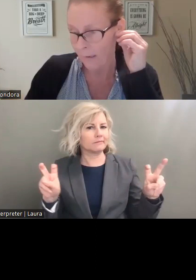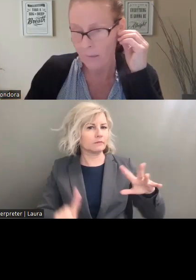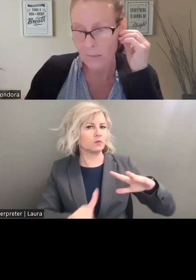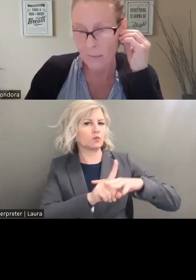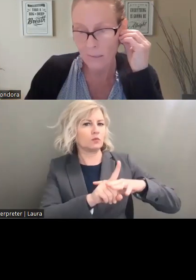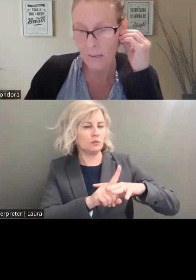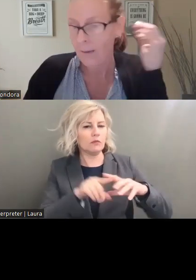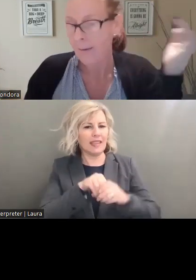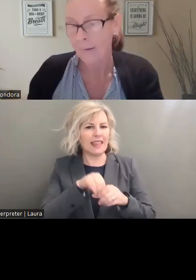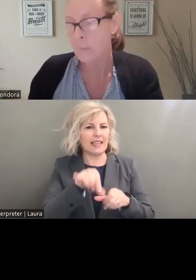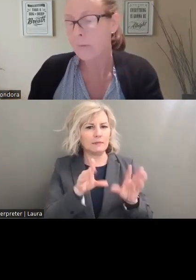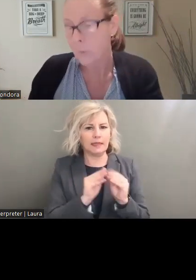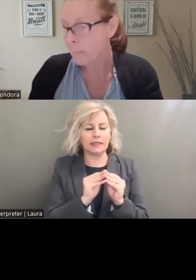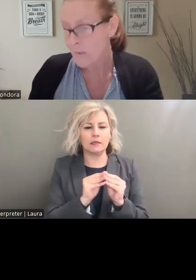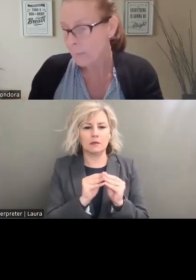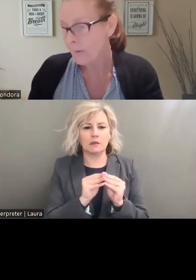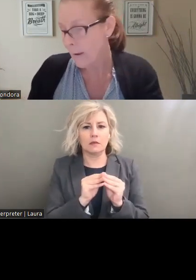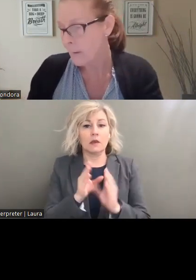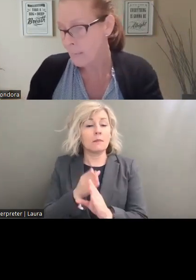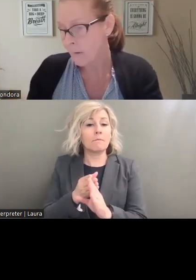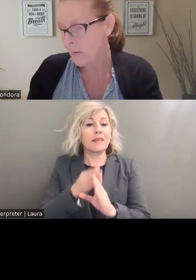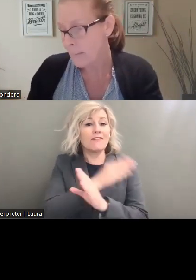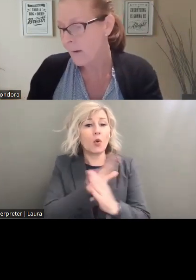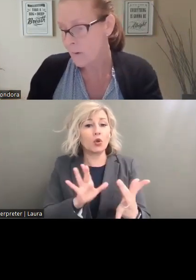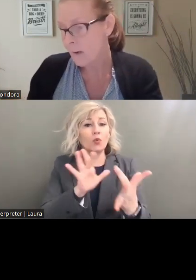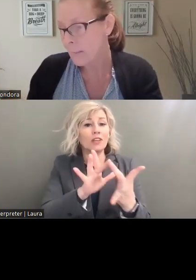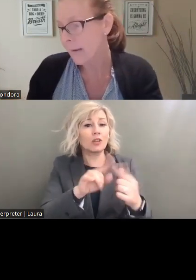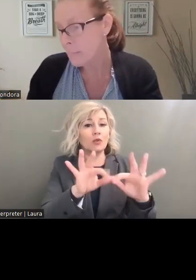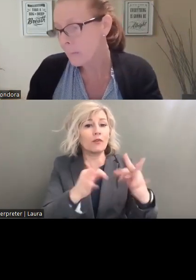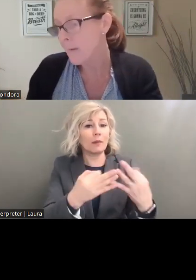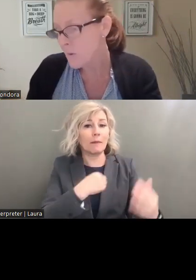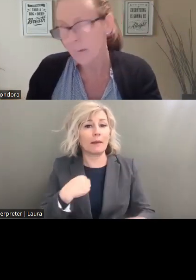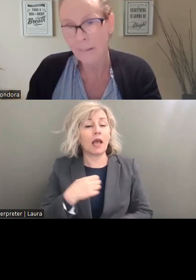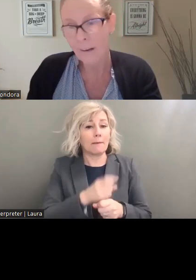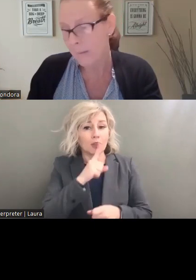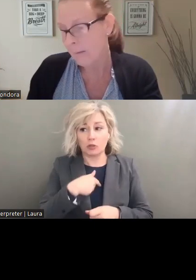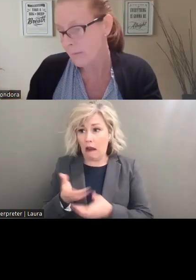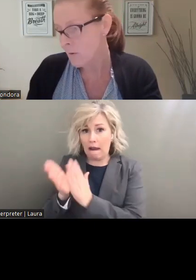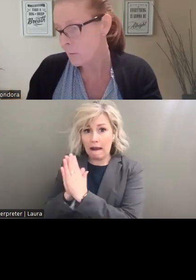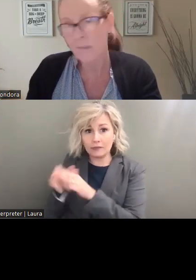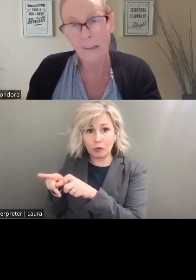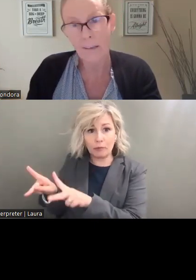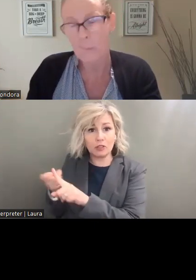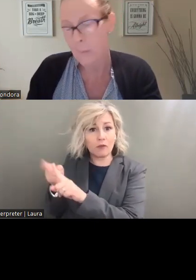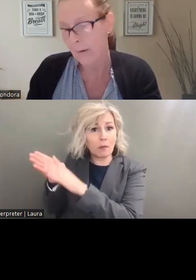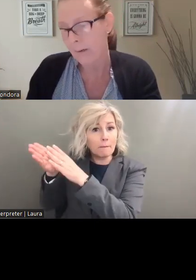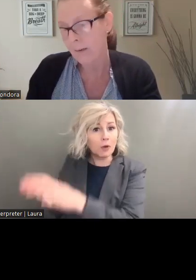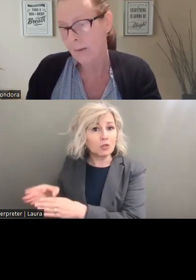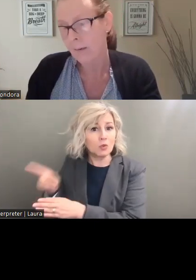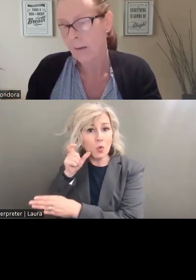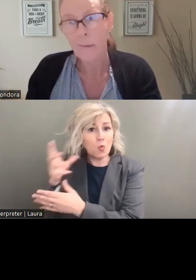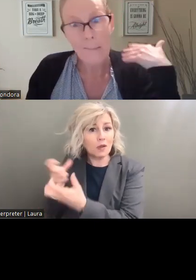these meetings is, before reaching out to family members, I make sure I obtain permission of the individual seeking